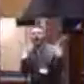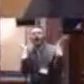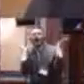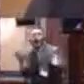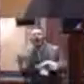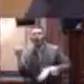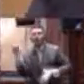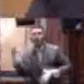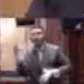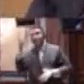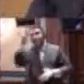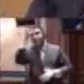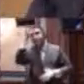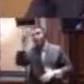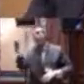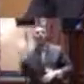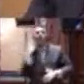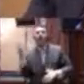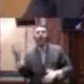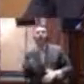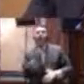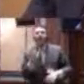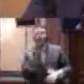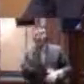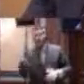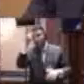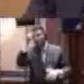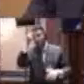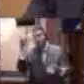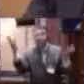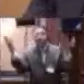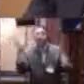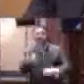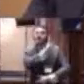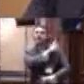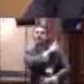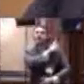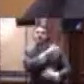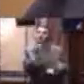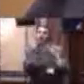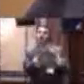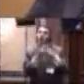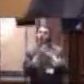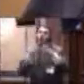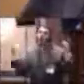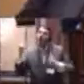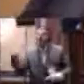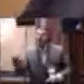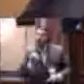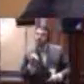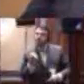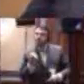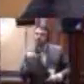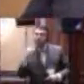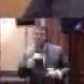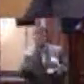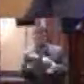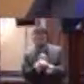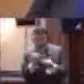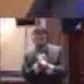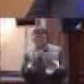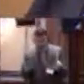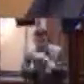are Palestinians. Second of all, the threat of Jordan being an alternative homeland to